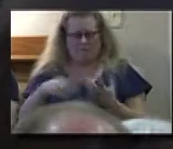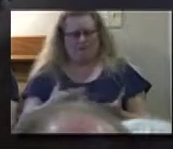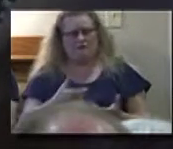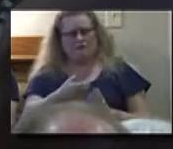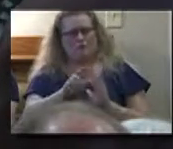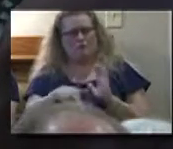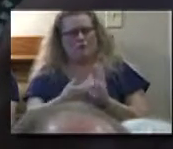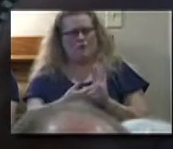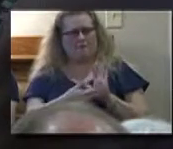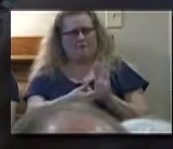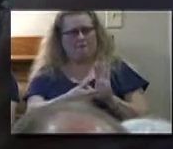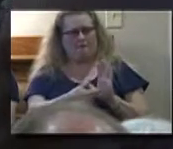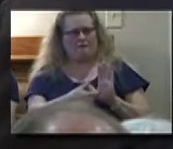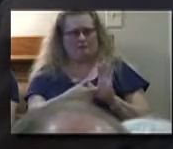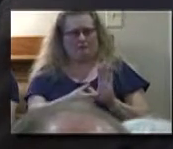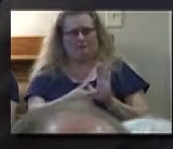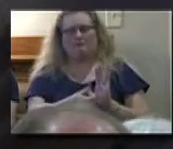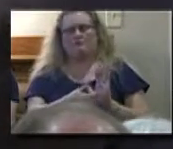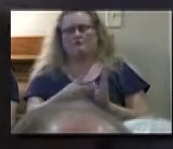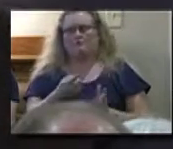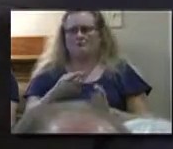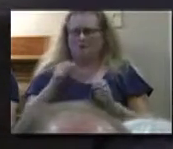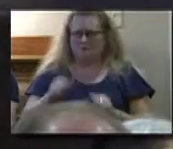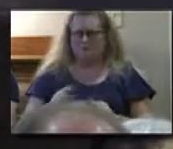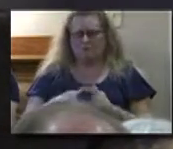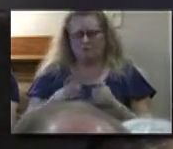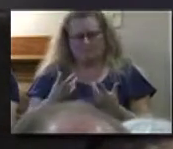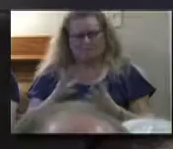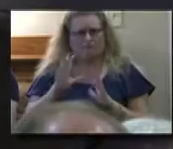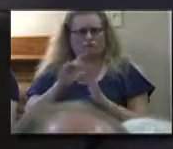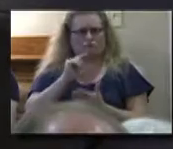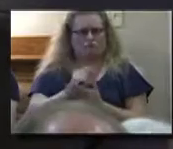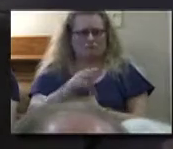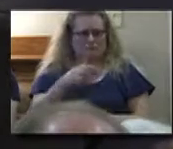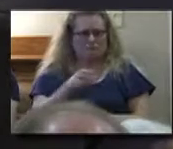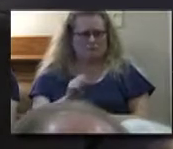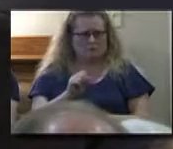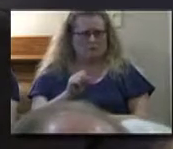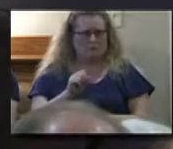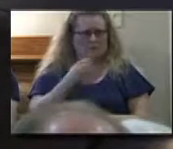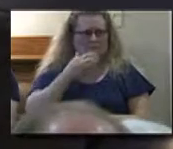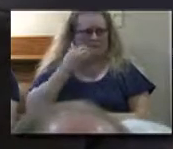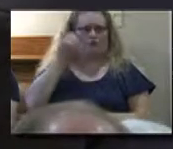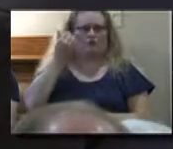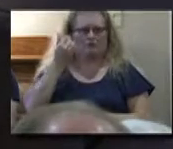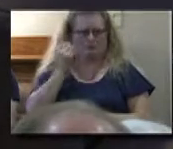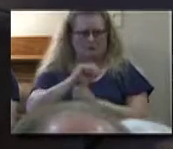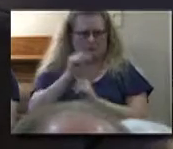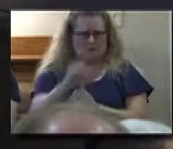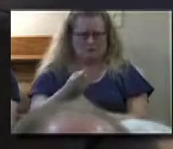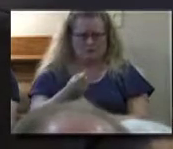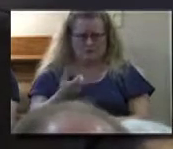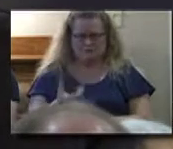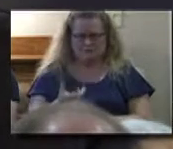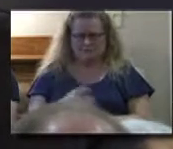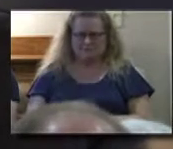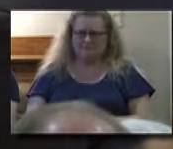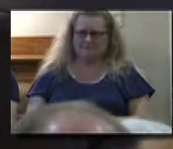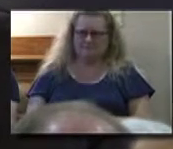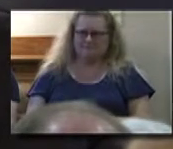modeling. And so she was able to complete her high school in a better situation.